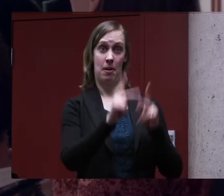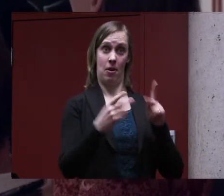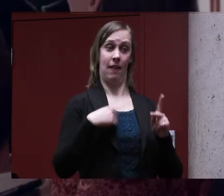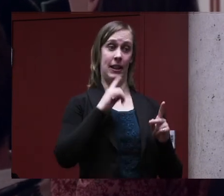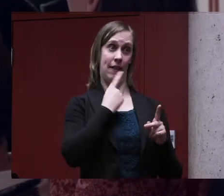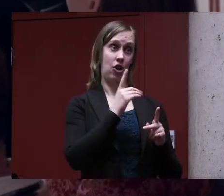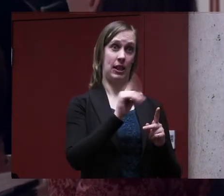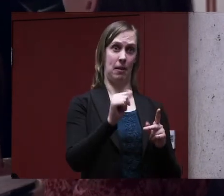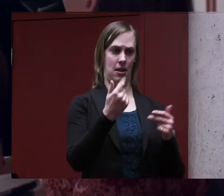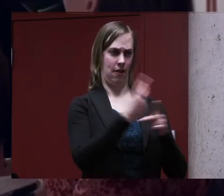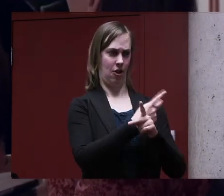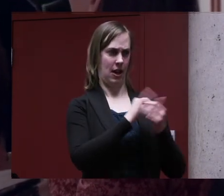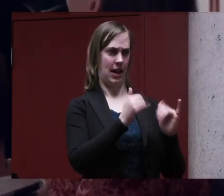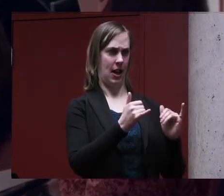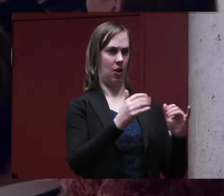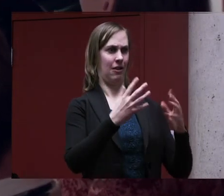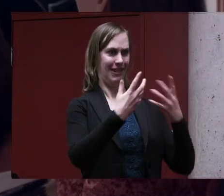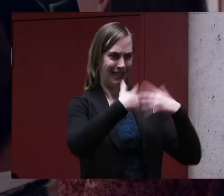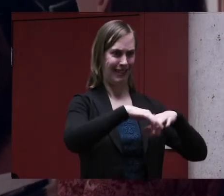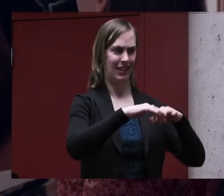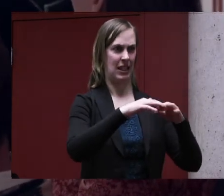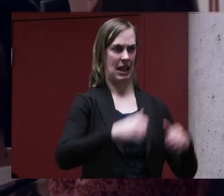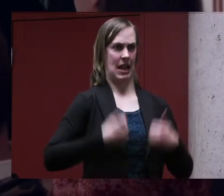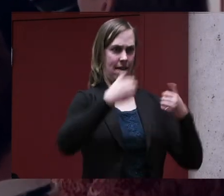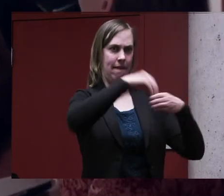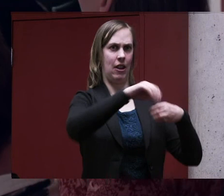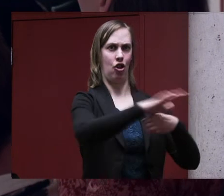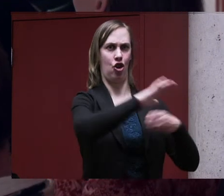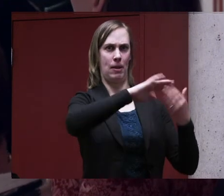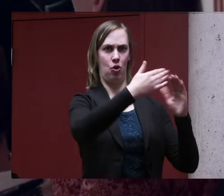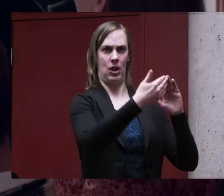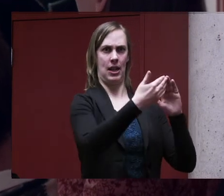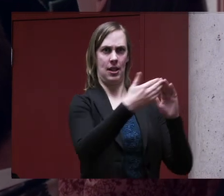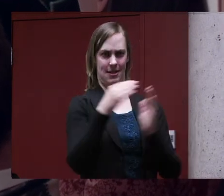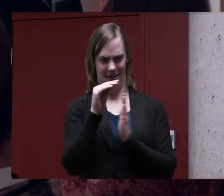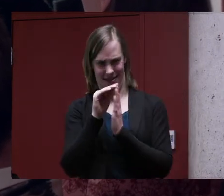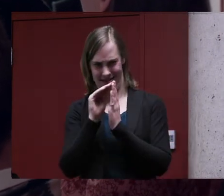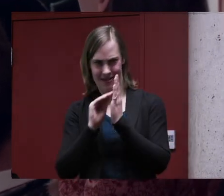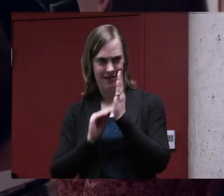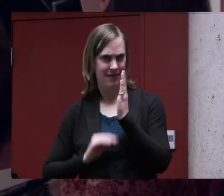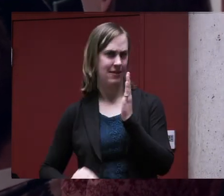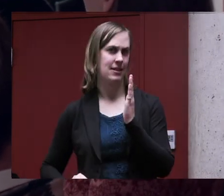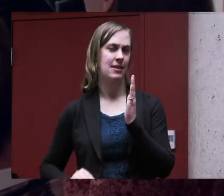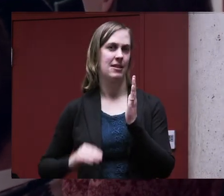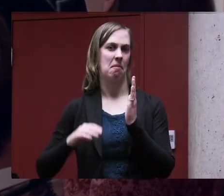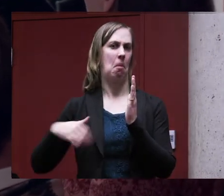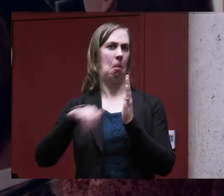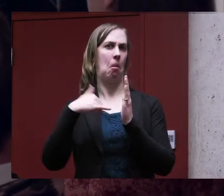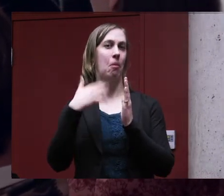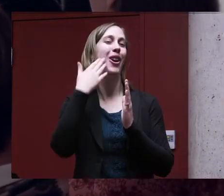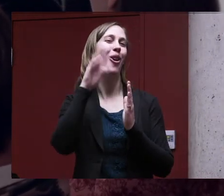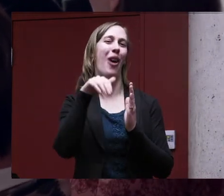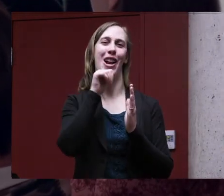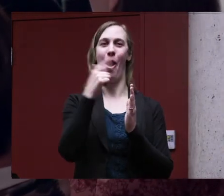within their communities, and knowing that there isn't a one-size-fits-all or a cookie-cut